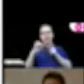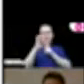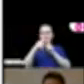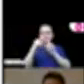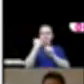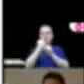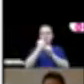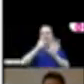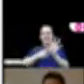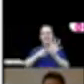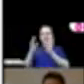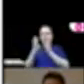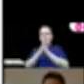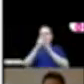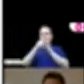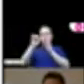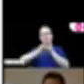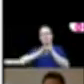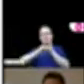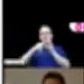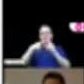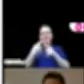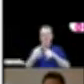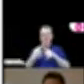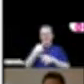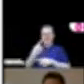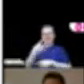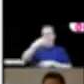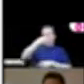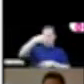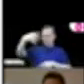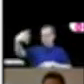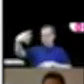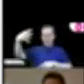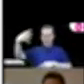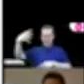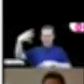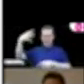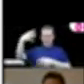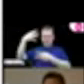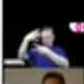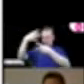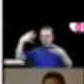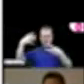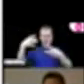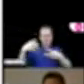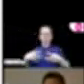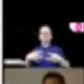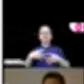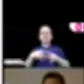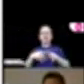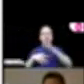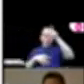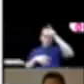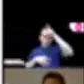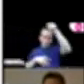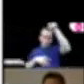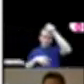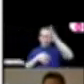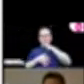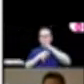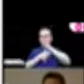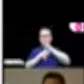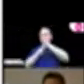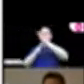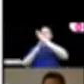a Facebook ad for her performance at Bar Pop, showing a unicorn drawing up the black and brown